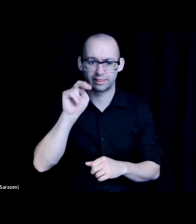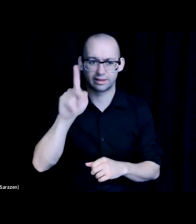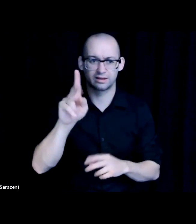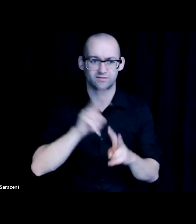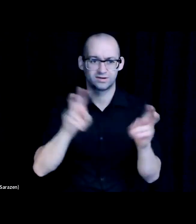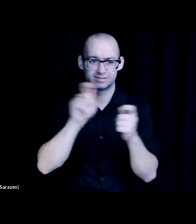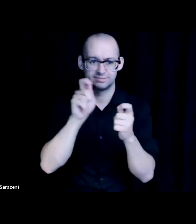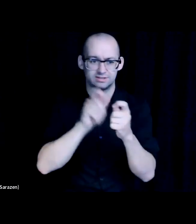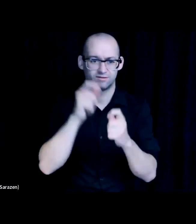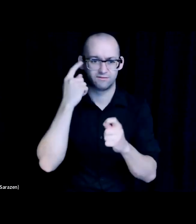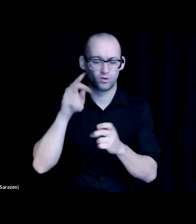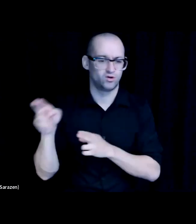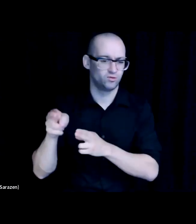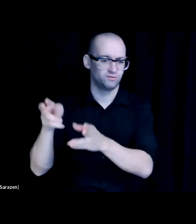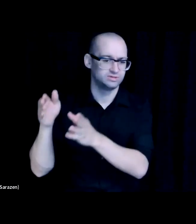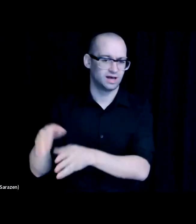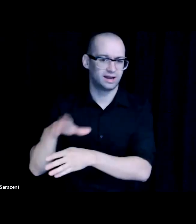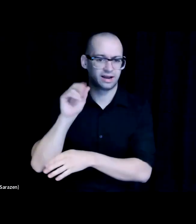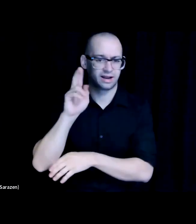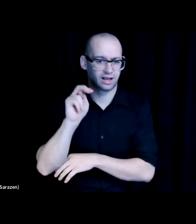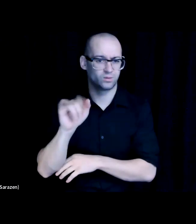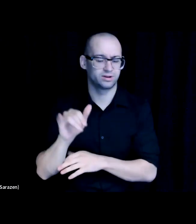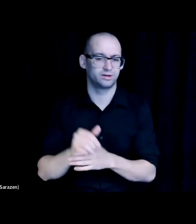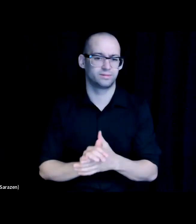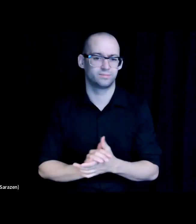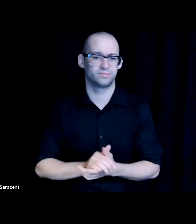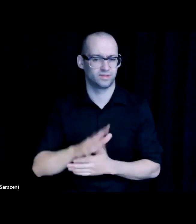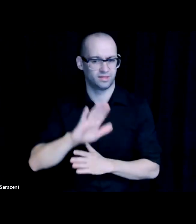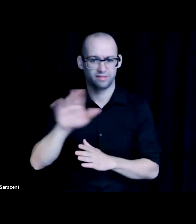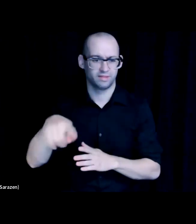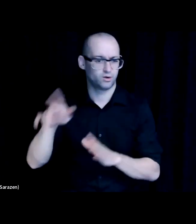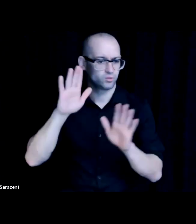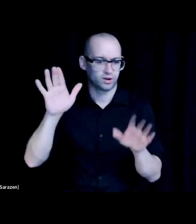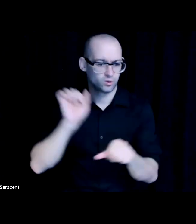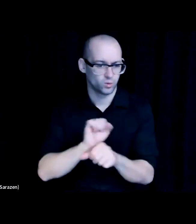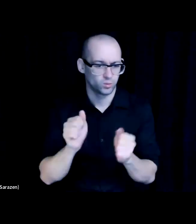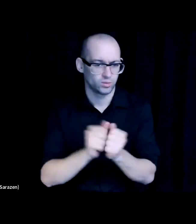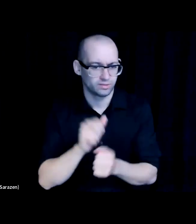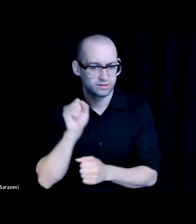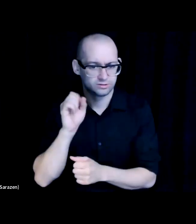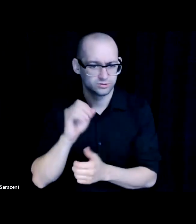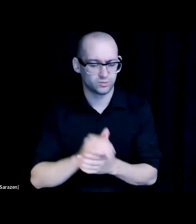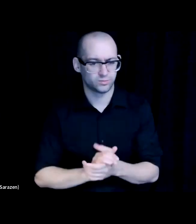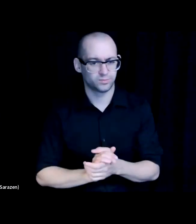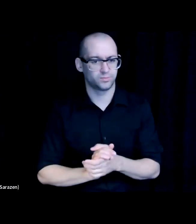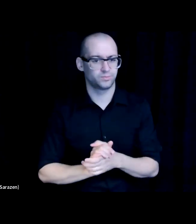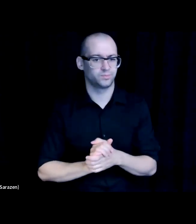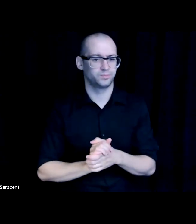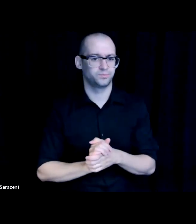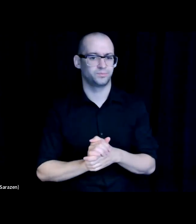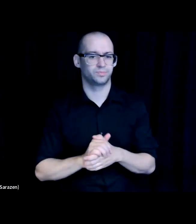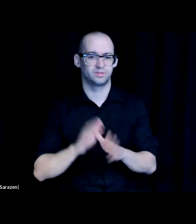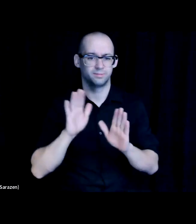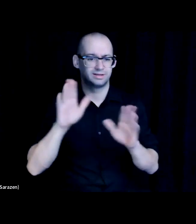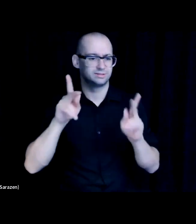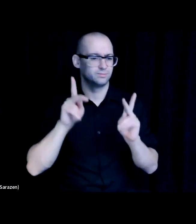Riverside County. So thank you. Tom's been great to work with. So next time, please tell him I said so. He's an amazing